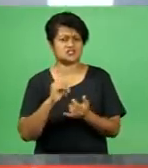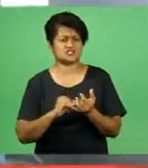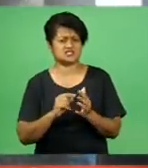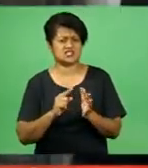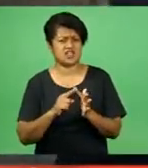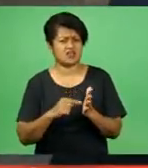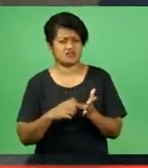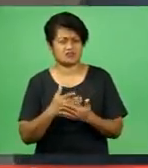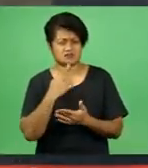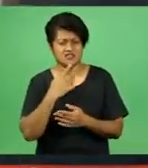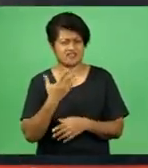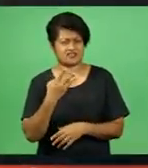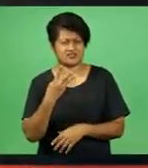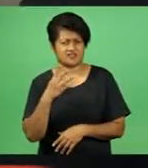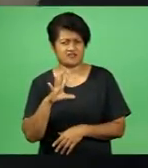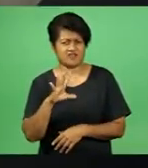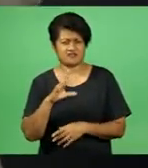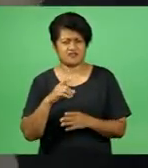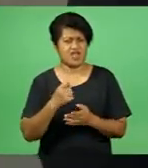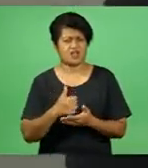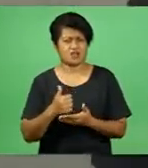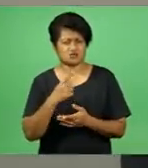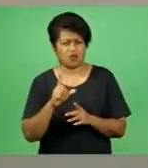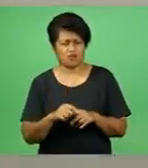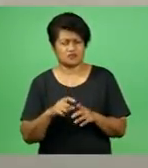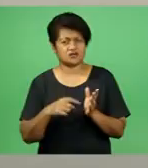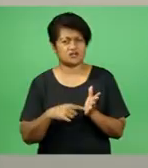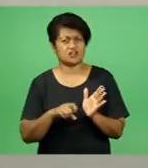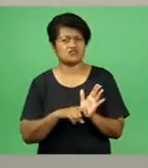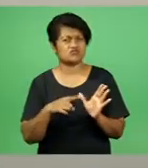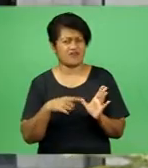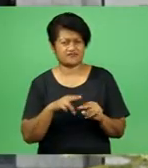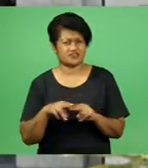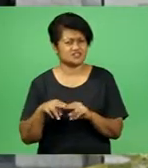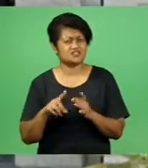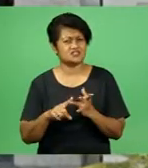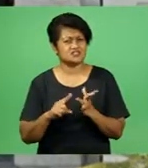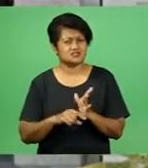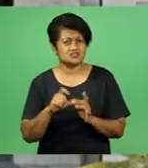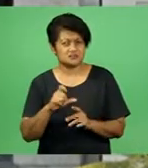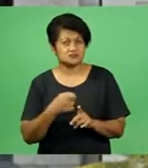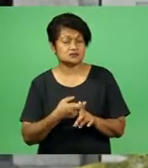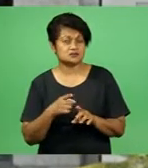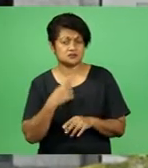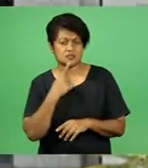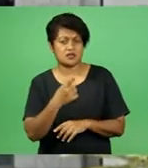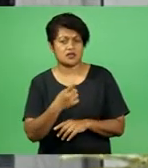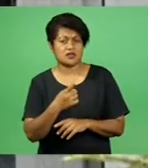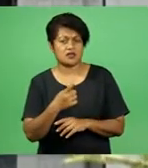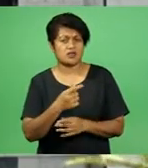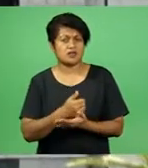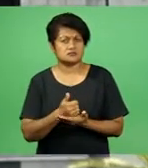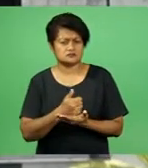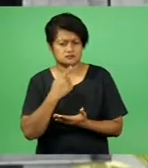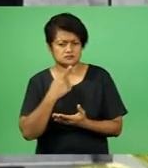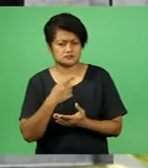faces 35 counts of trafficking, raised the matter in the High Court today. He stated that prior to the change in the Act, the assessors had